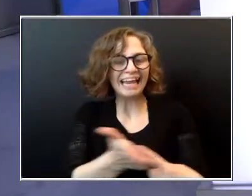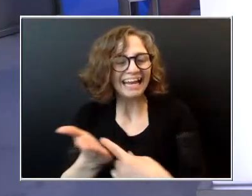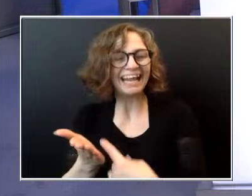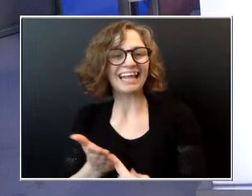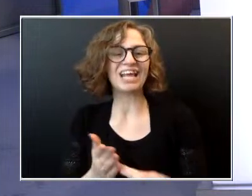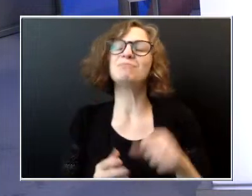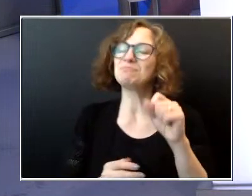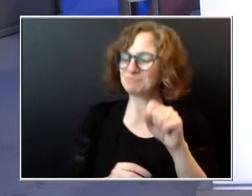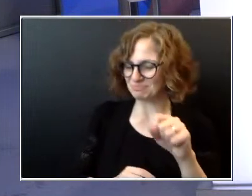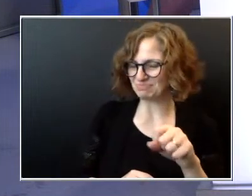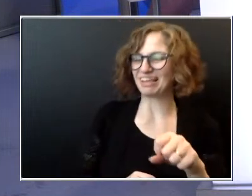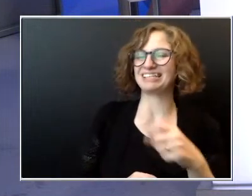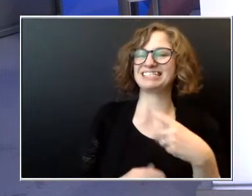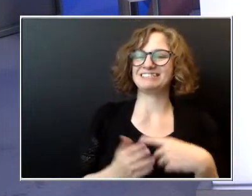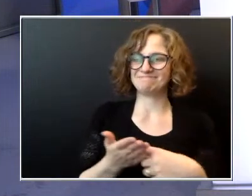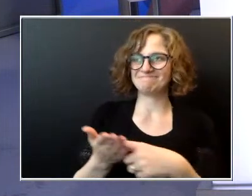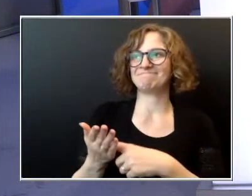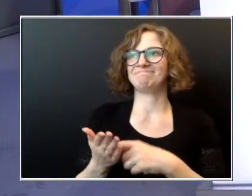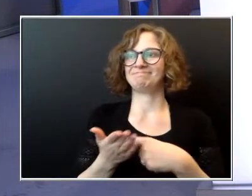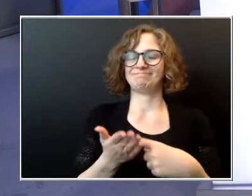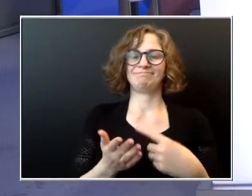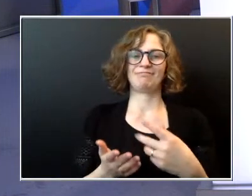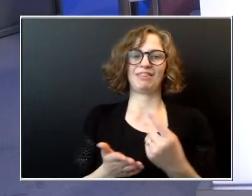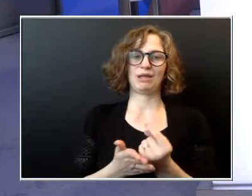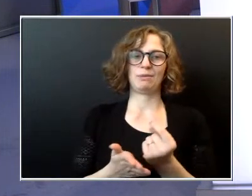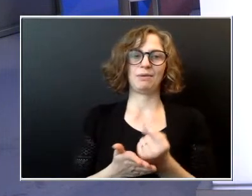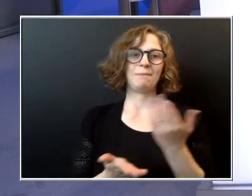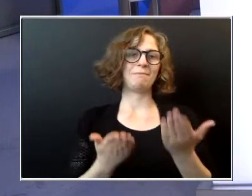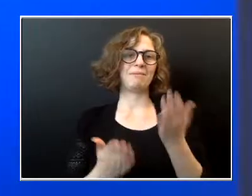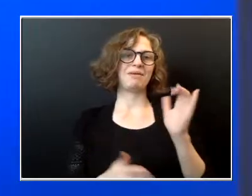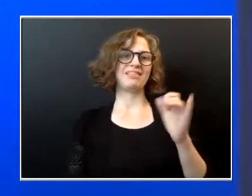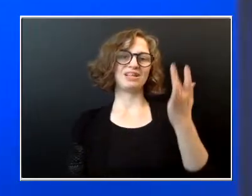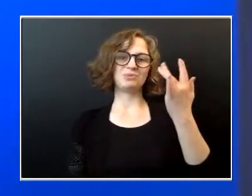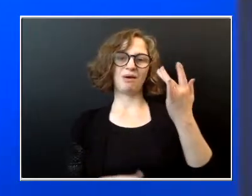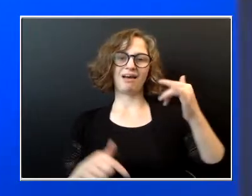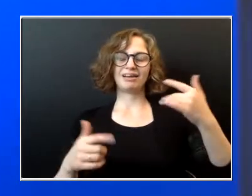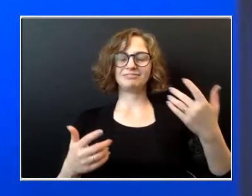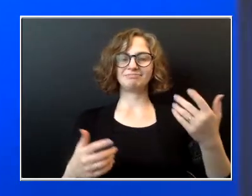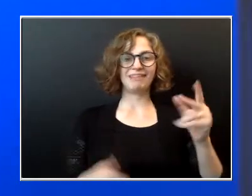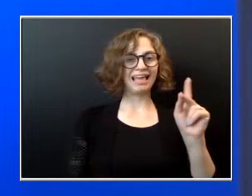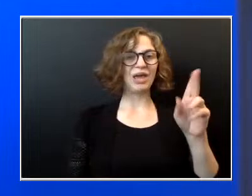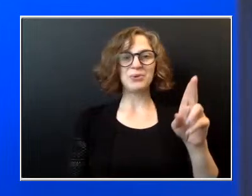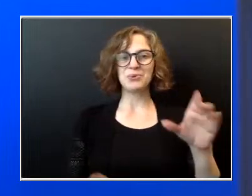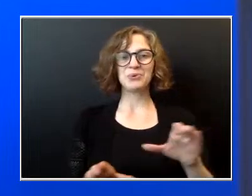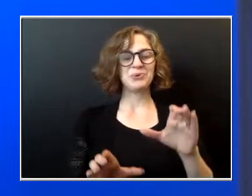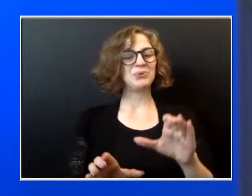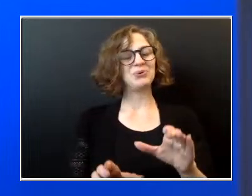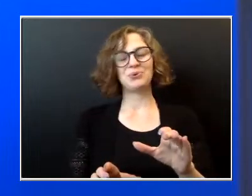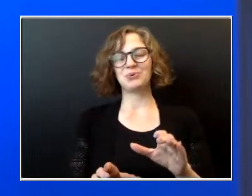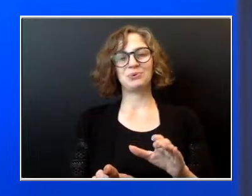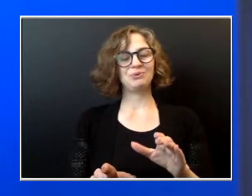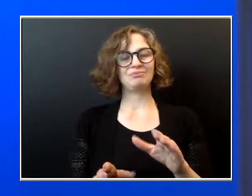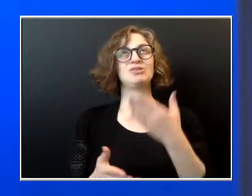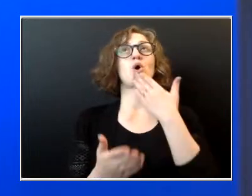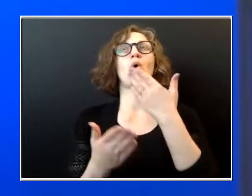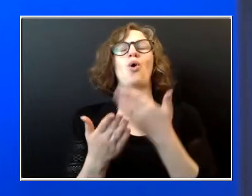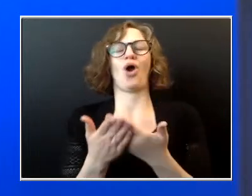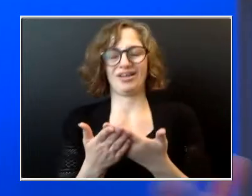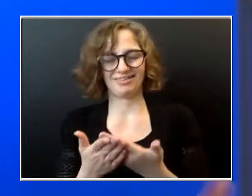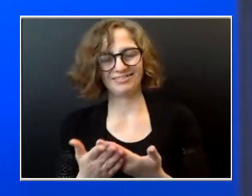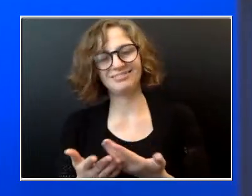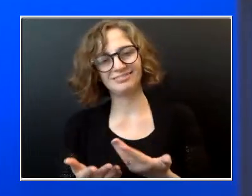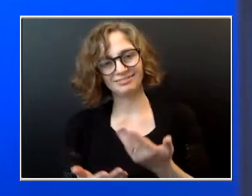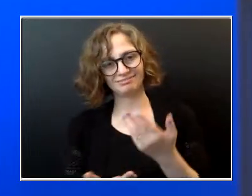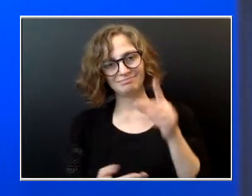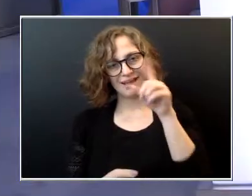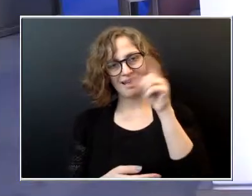of therapy. And maybe that's how come this place does what they do as well as they do it, because